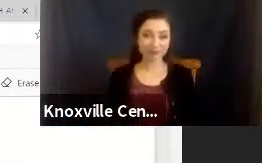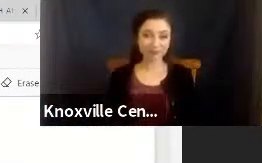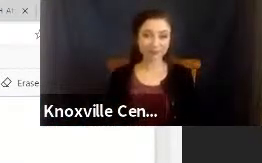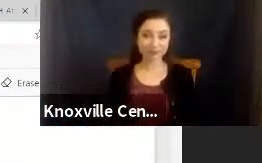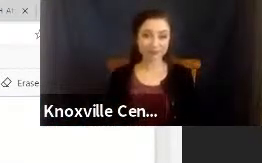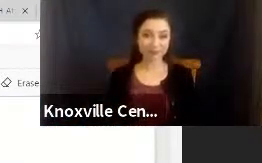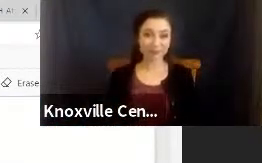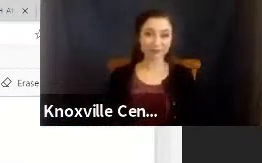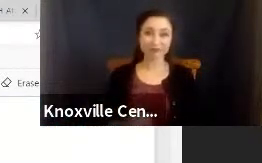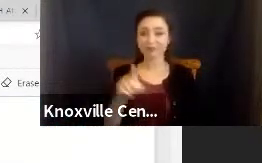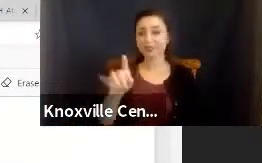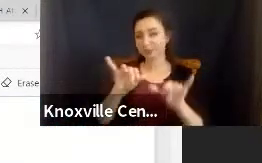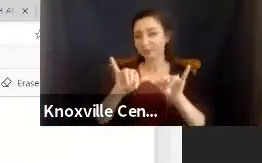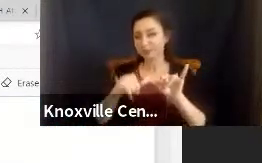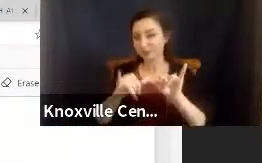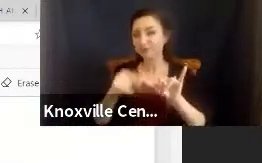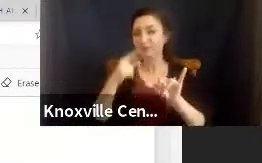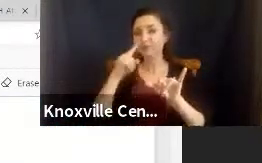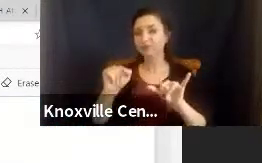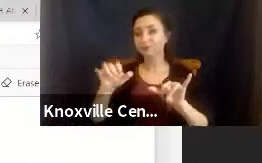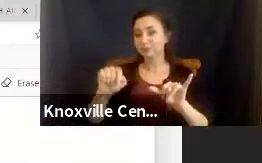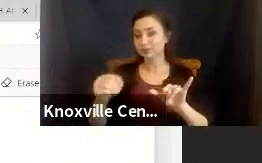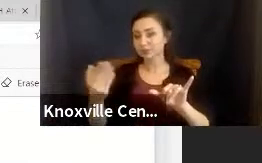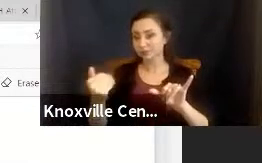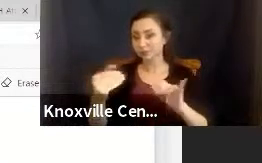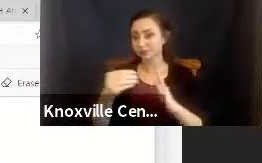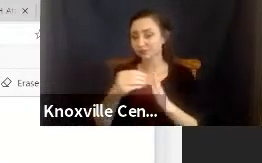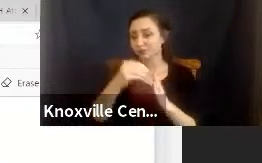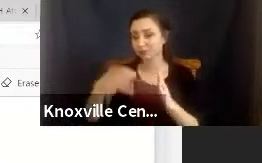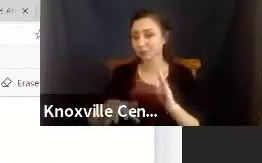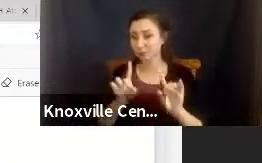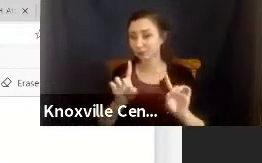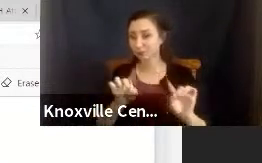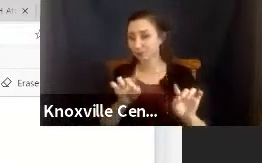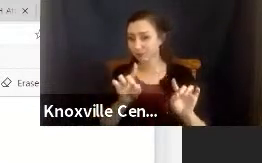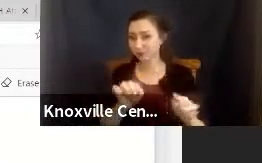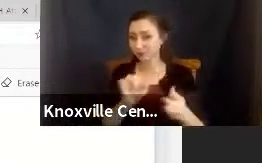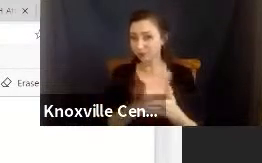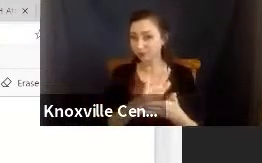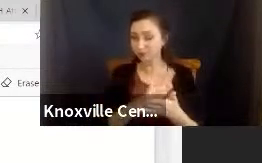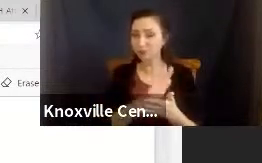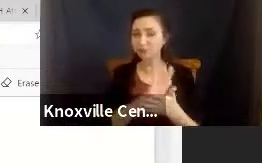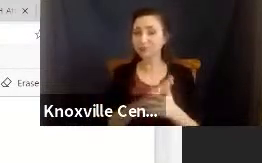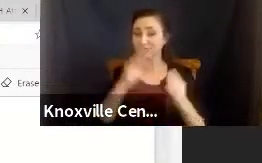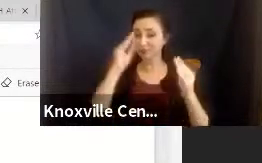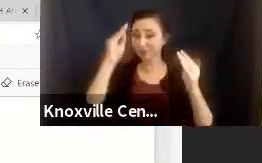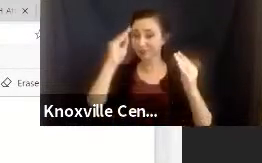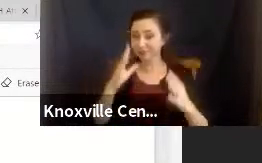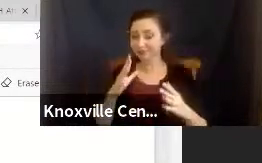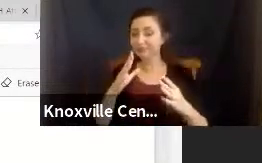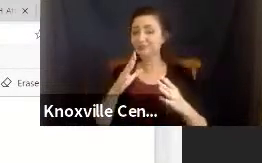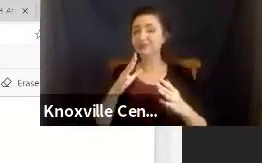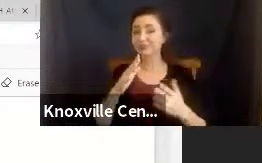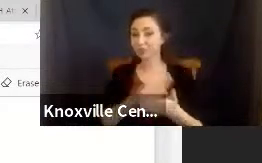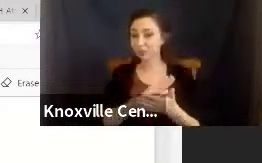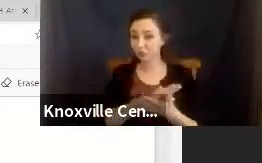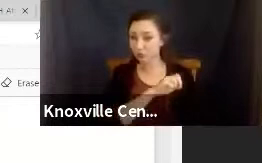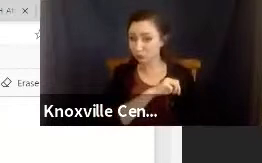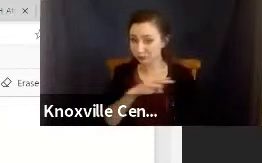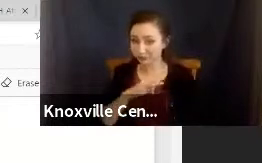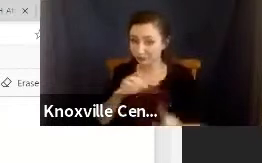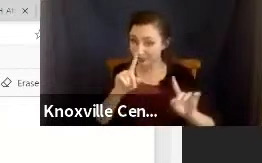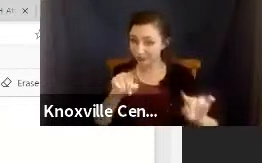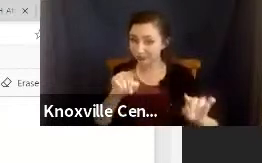And these are the metrics for September the 15th: student attendance, teacher, school staff